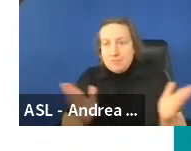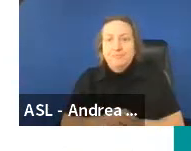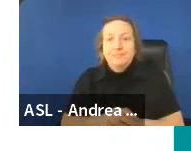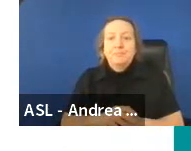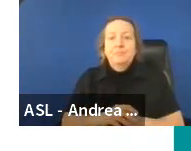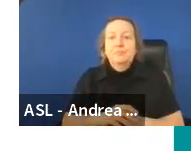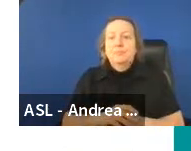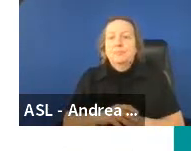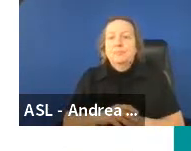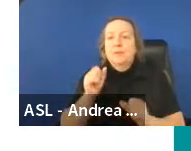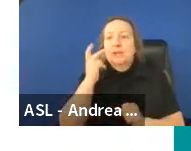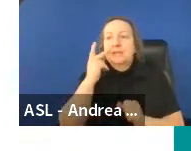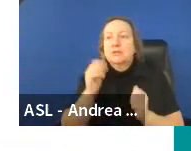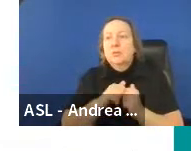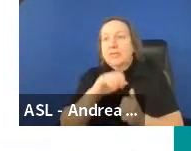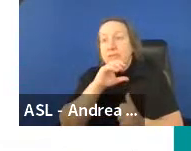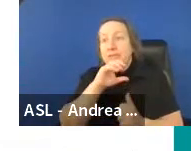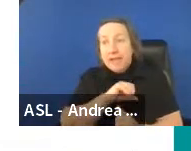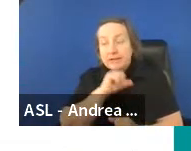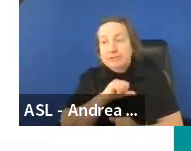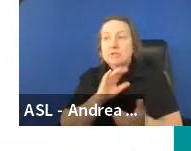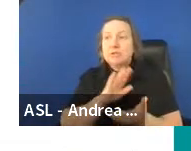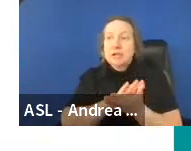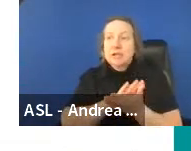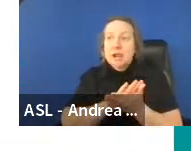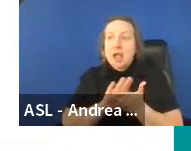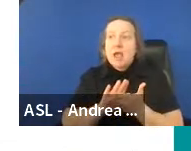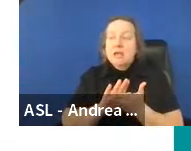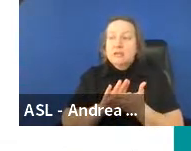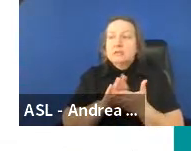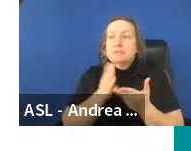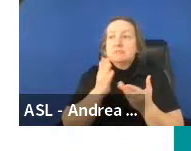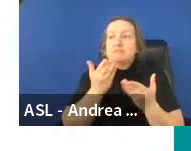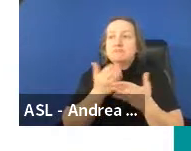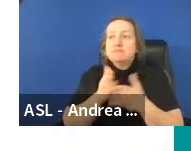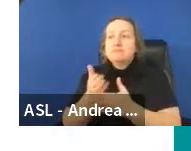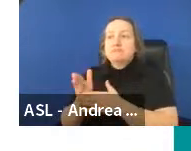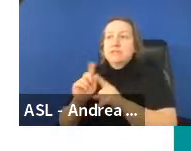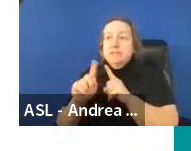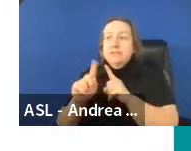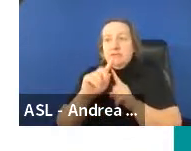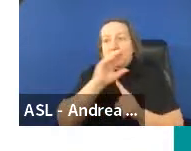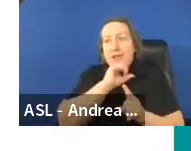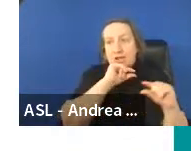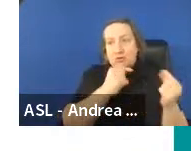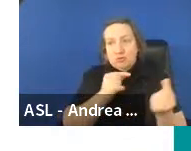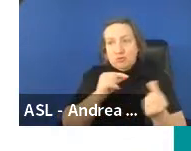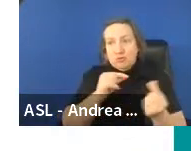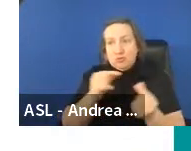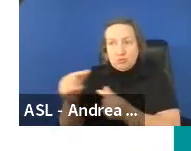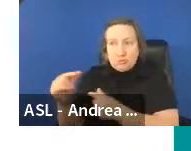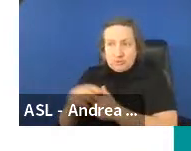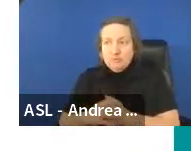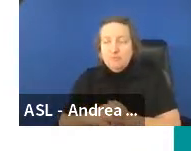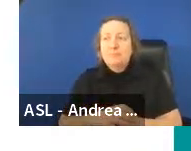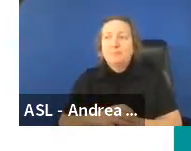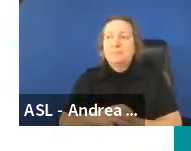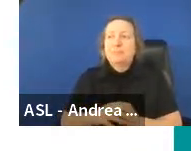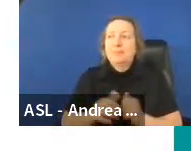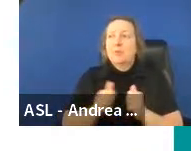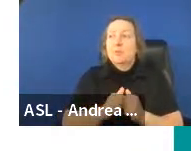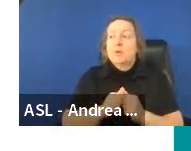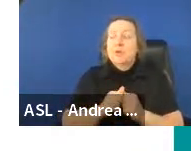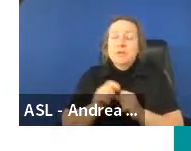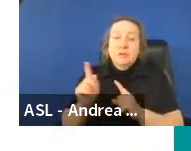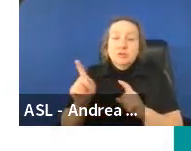And as you can see with age, there was a nice spread across all different age groups. And with our survey